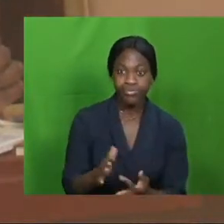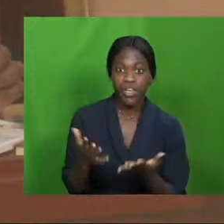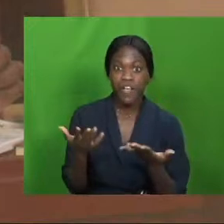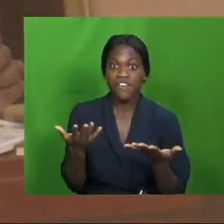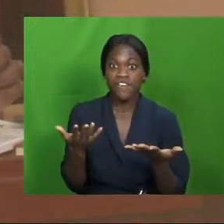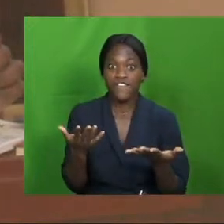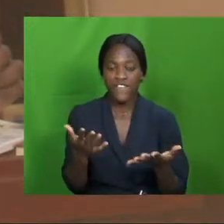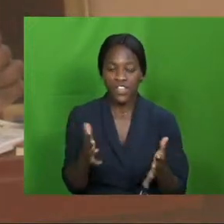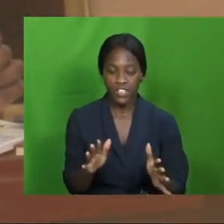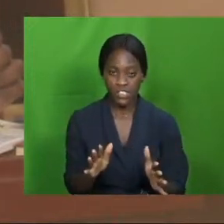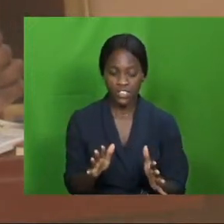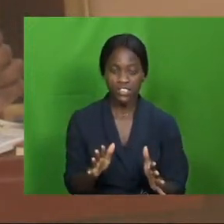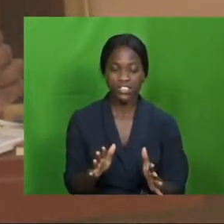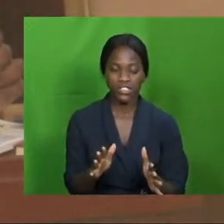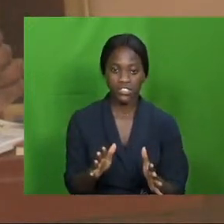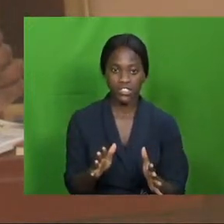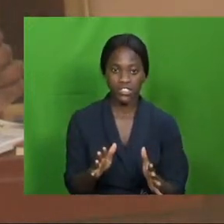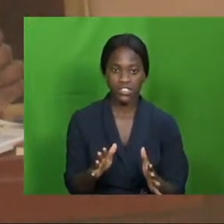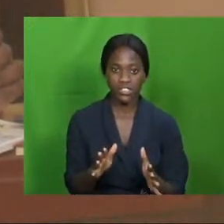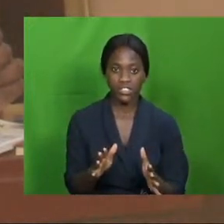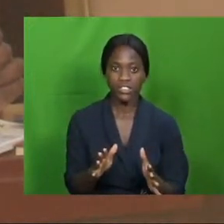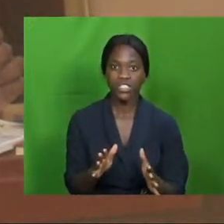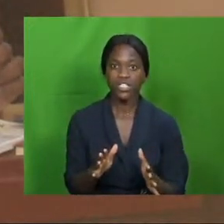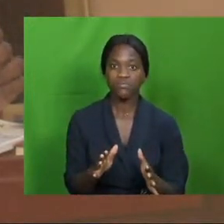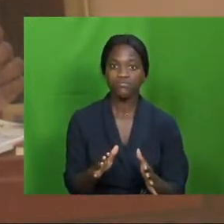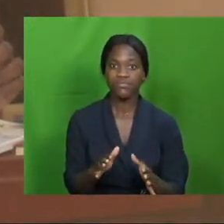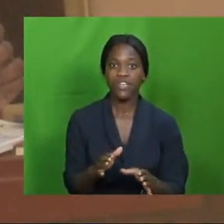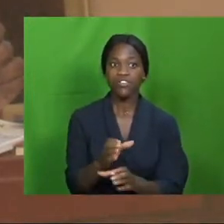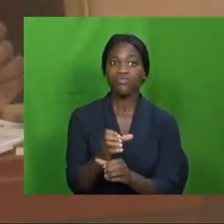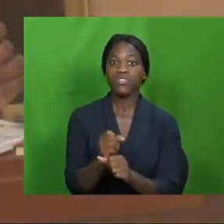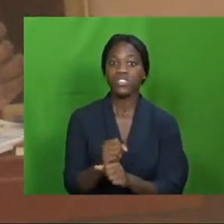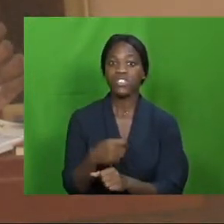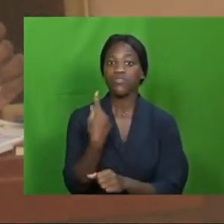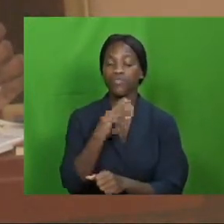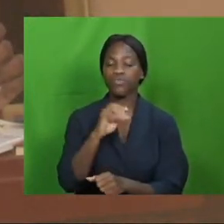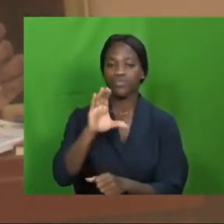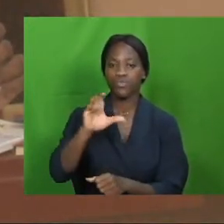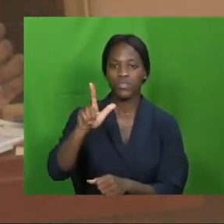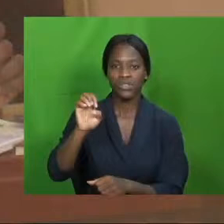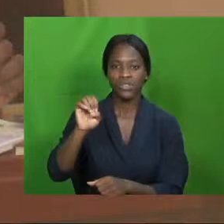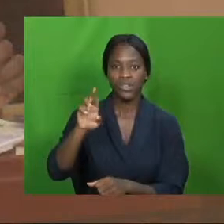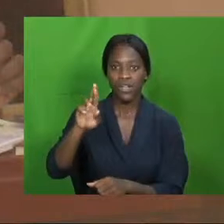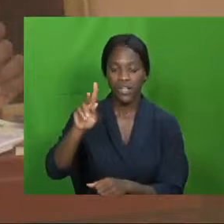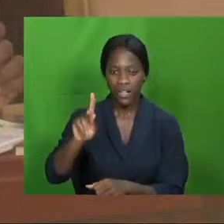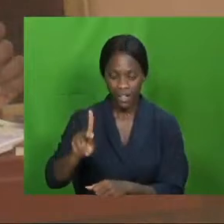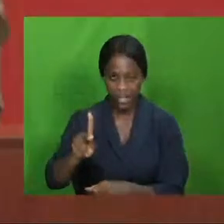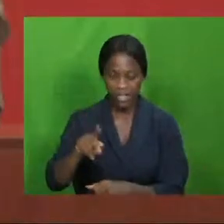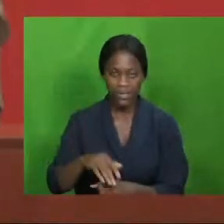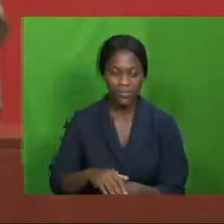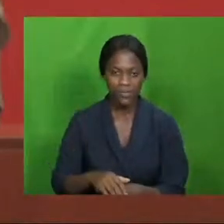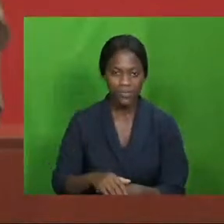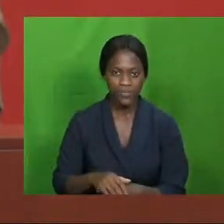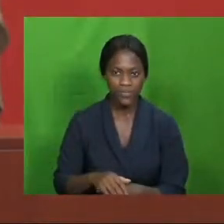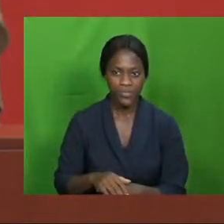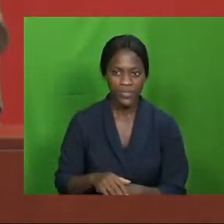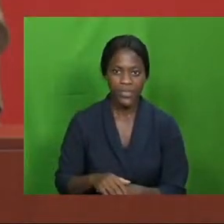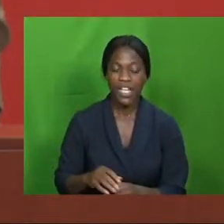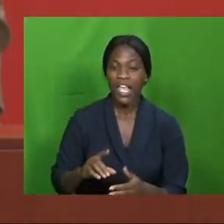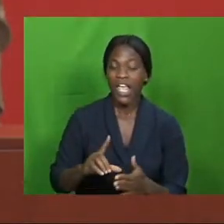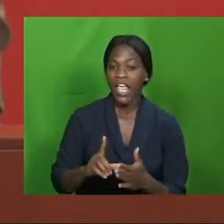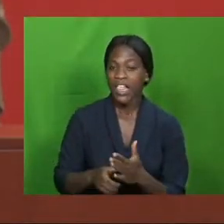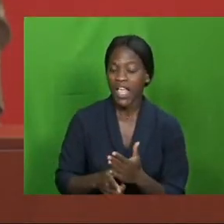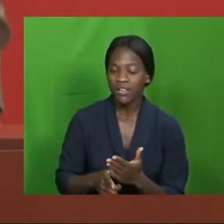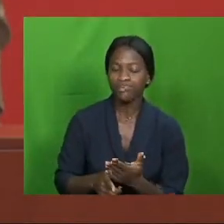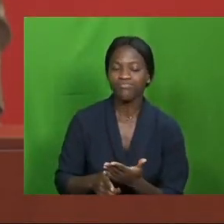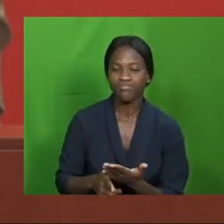been received in the office of the clerk, notice of the presentation of that paper may be placed